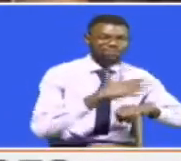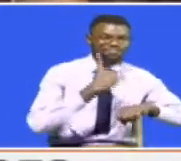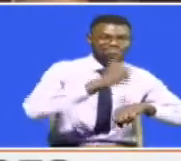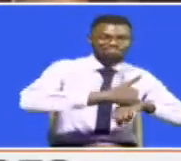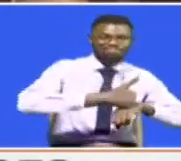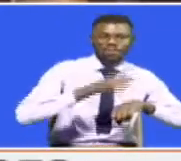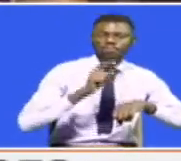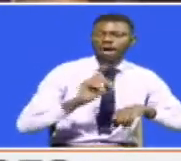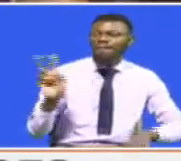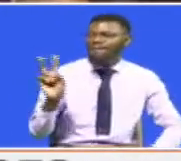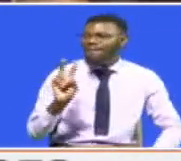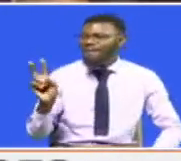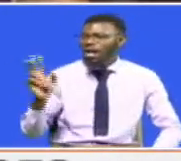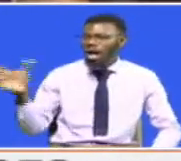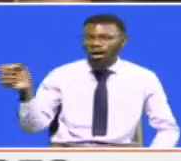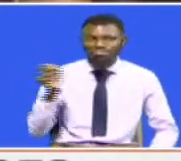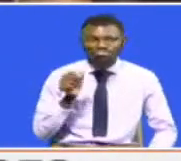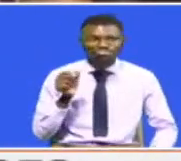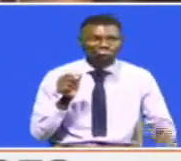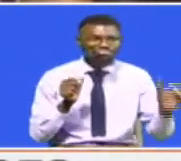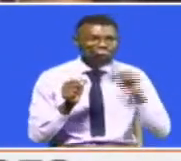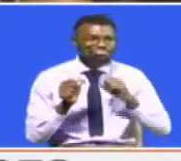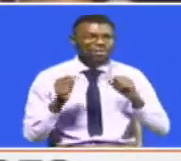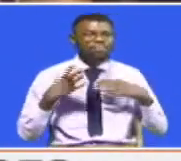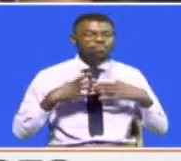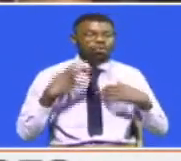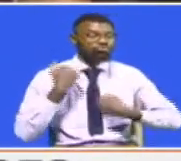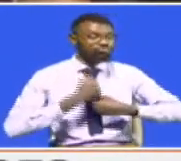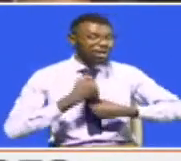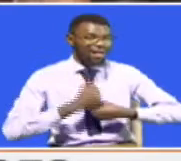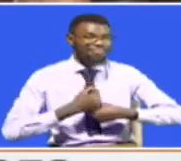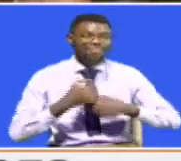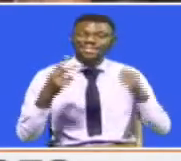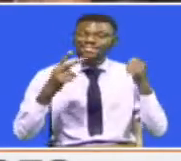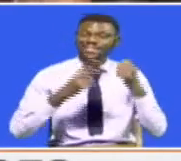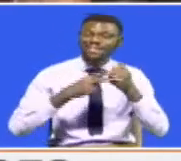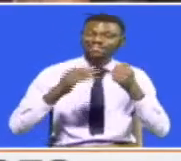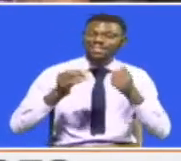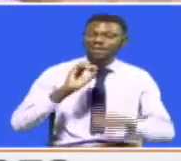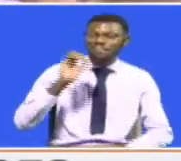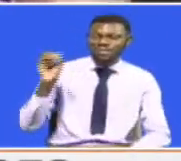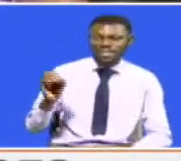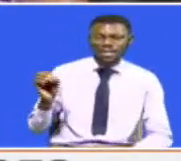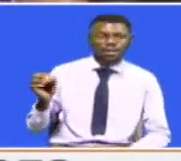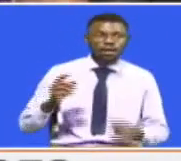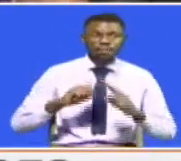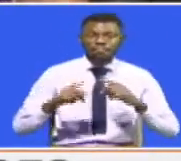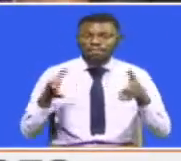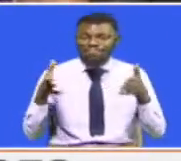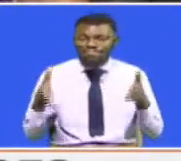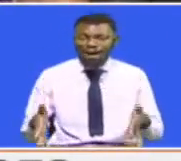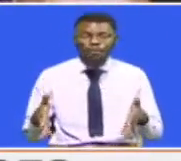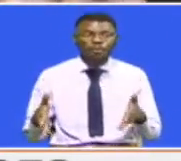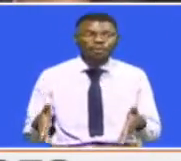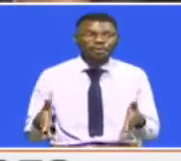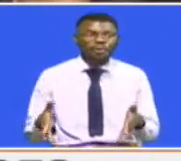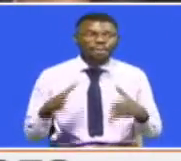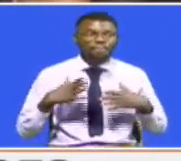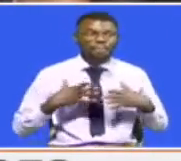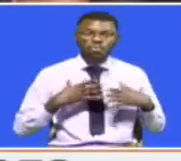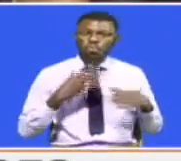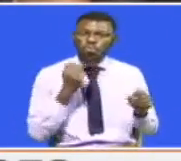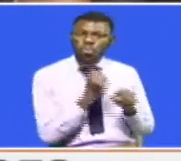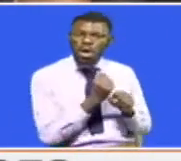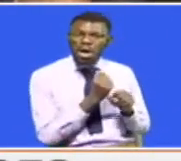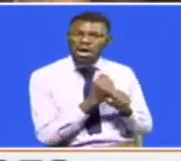hii. 70% ya wafanyikazi wake wanafaa watoke katika mining community. As we are talking now, wafanyikazi